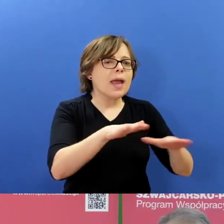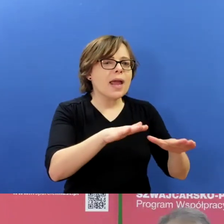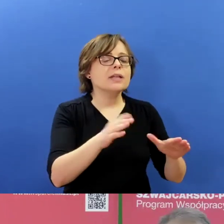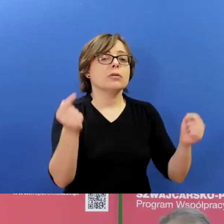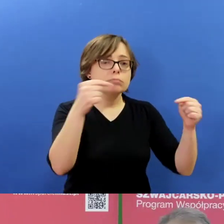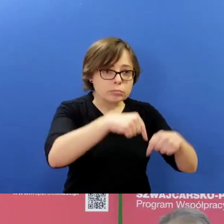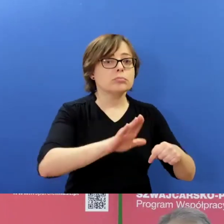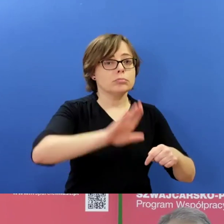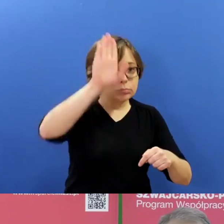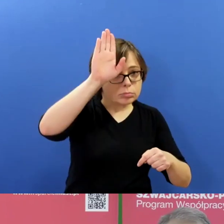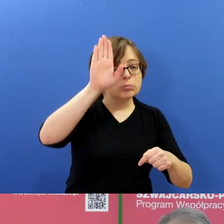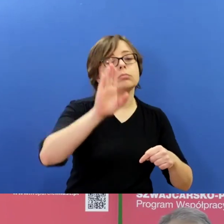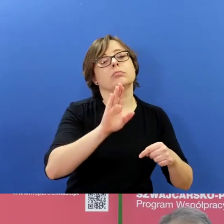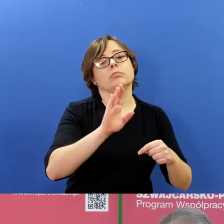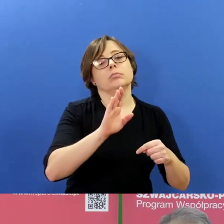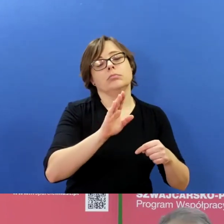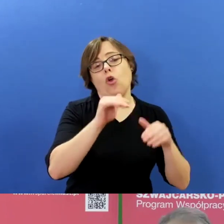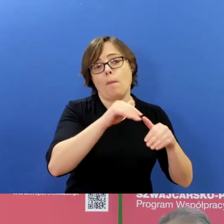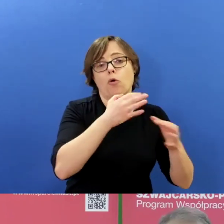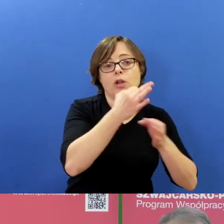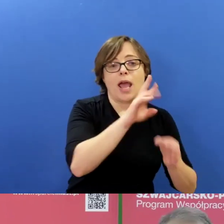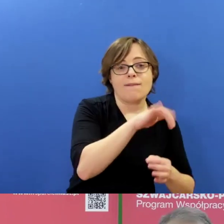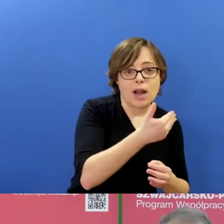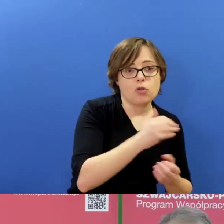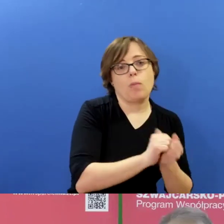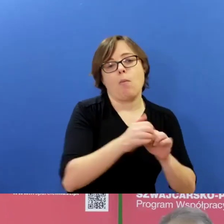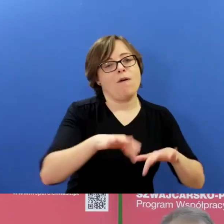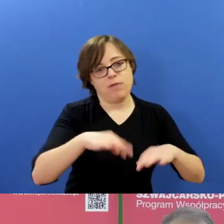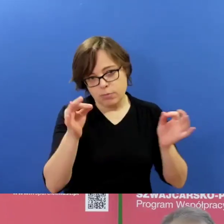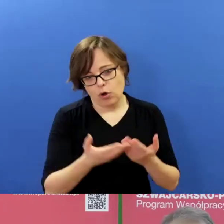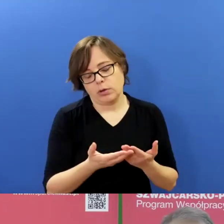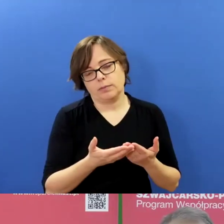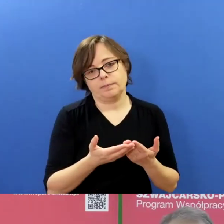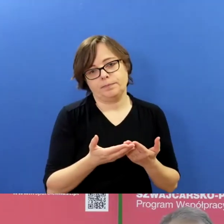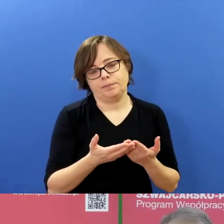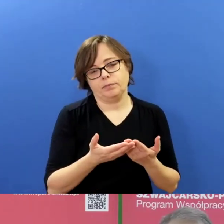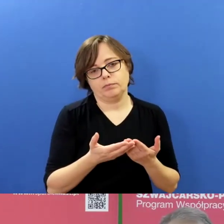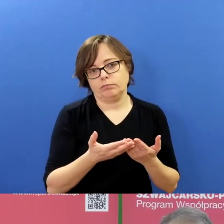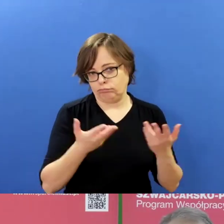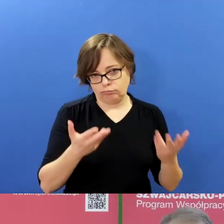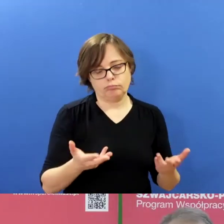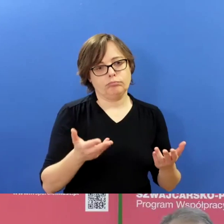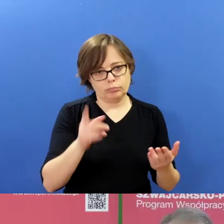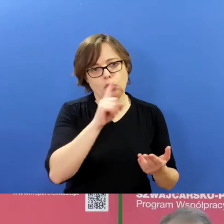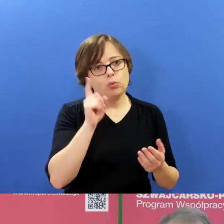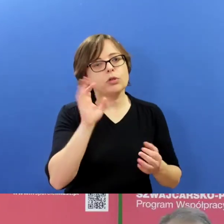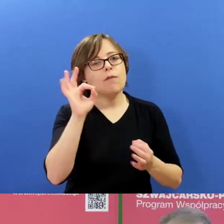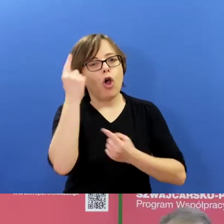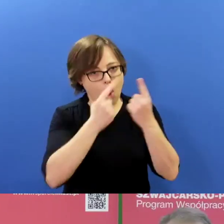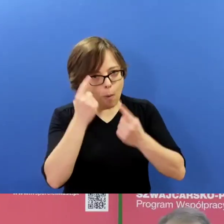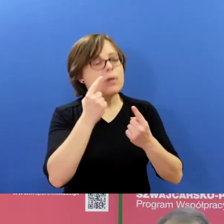options. We vote on subjects on decisions to be made, and we